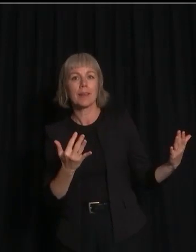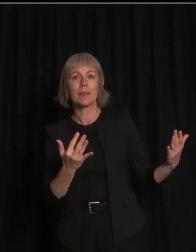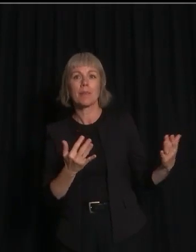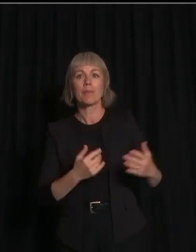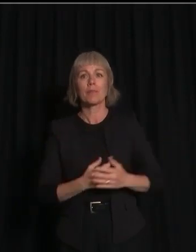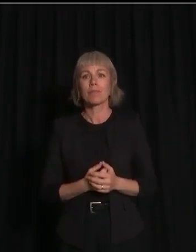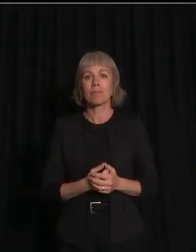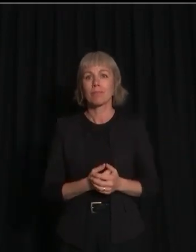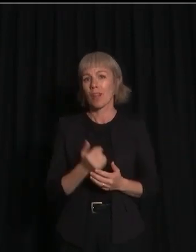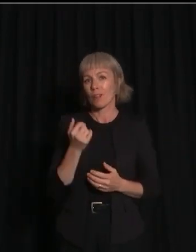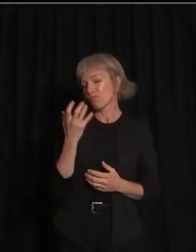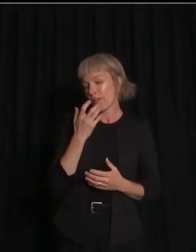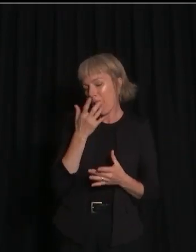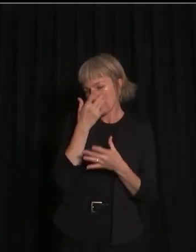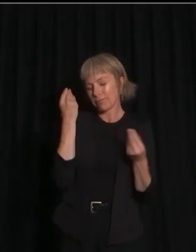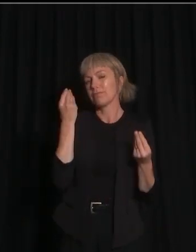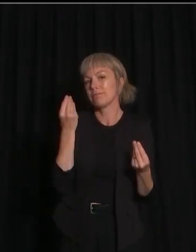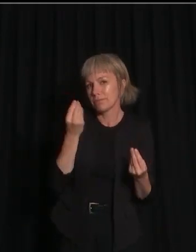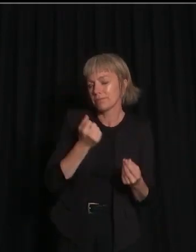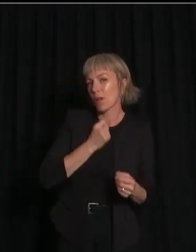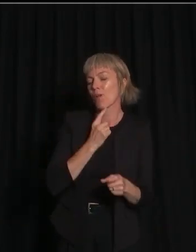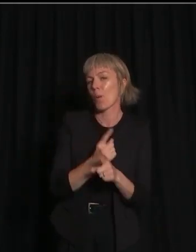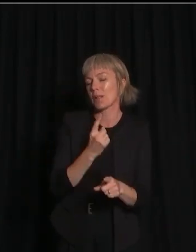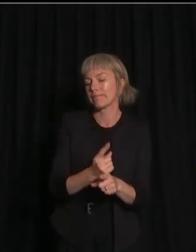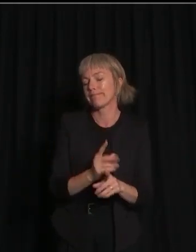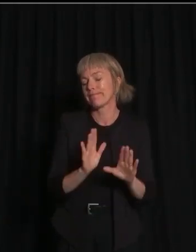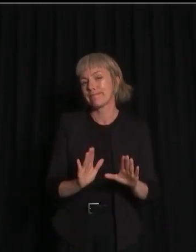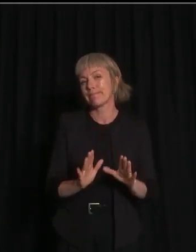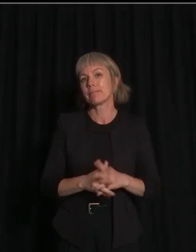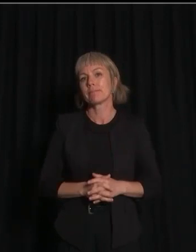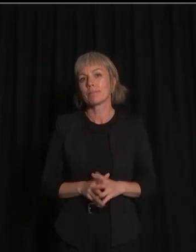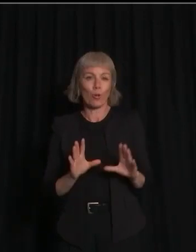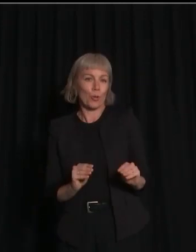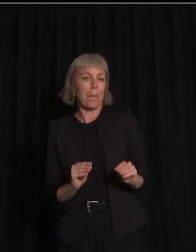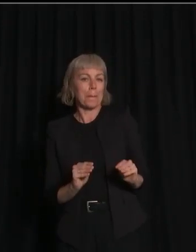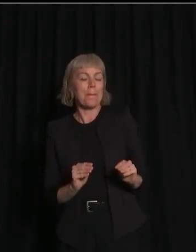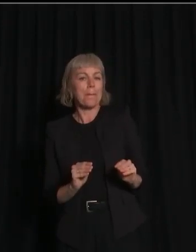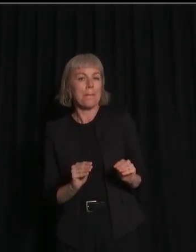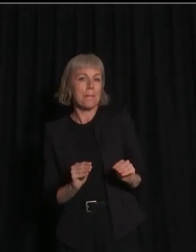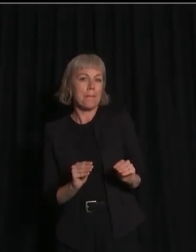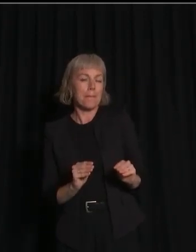sorry, I just lost my train of thought. But yeah, I'm gonna stop there. But